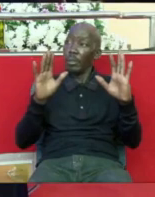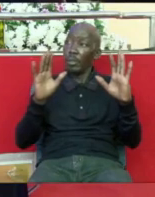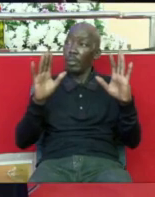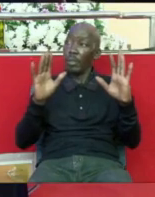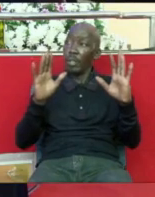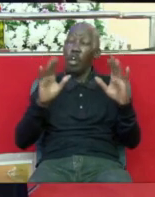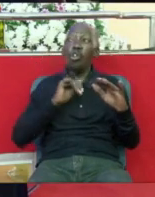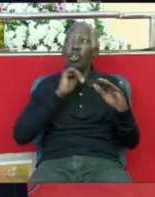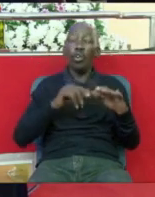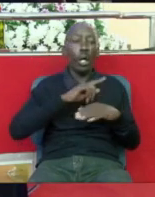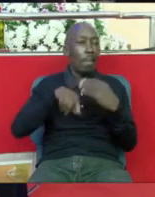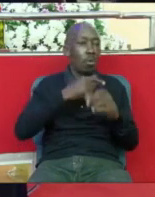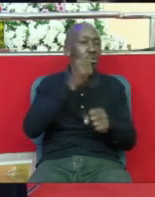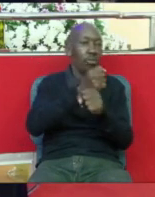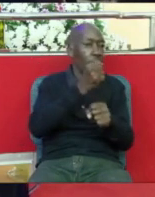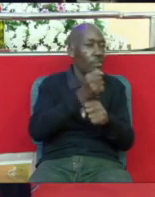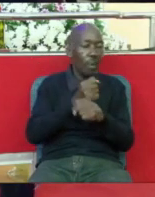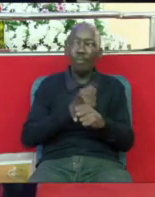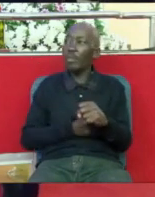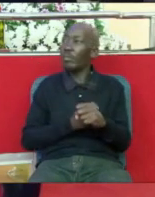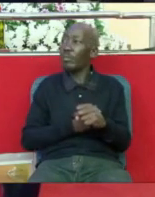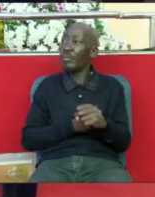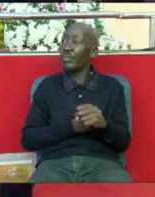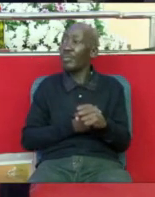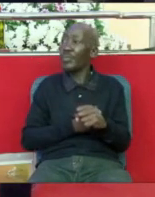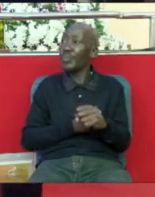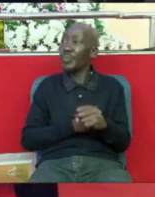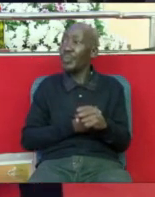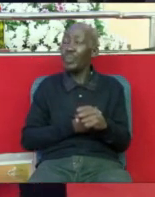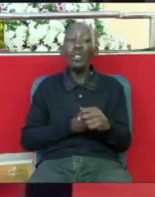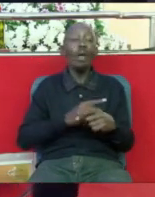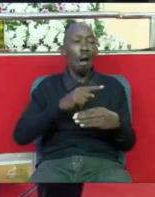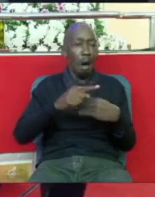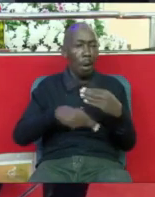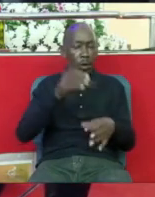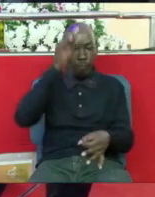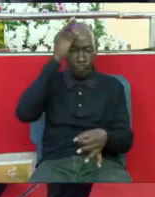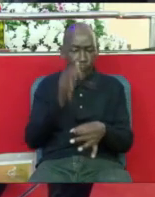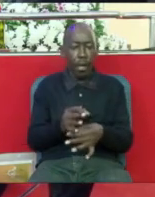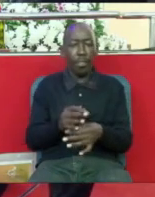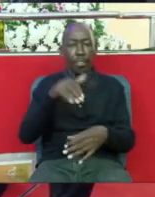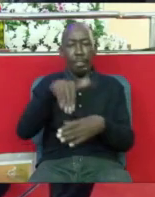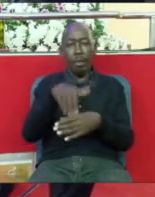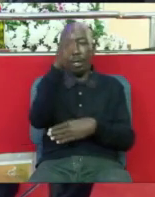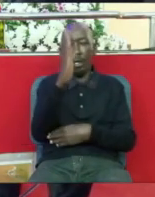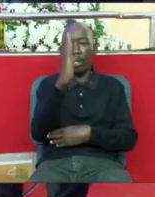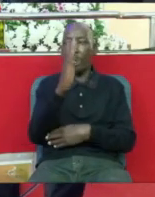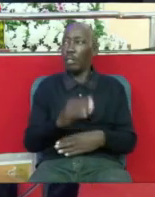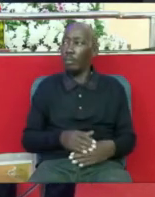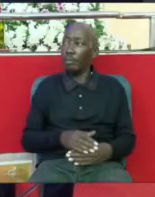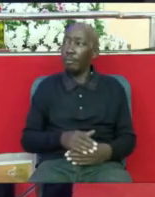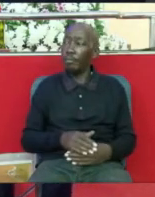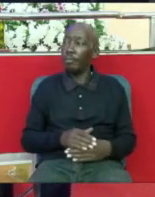It's not about performance. Siku husu sarakasi. It's about faith in God. Ni kuhusu imani